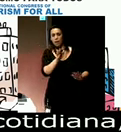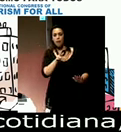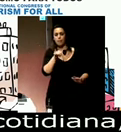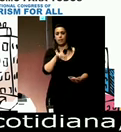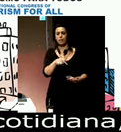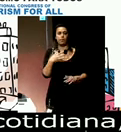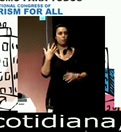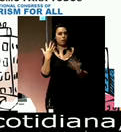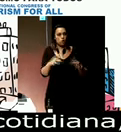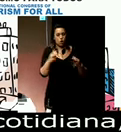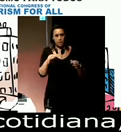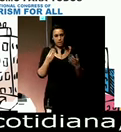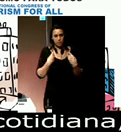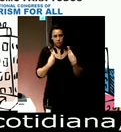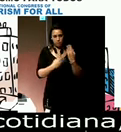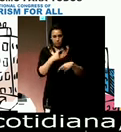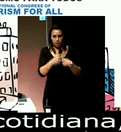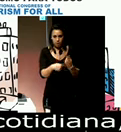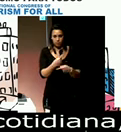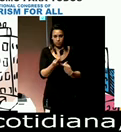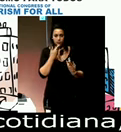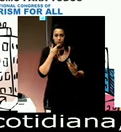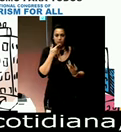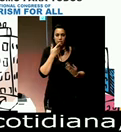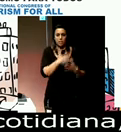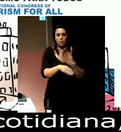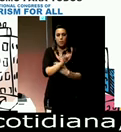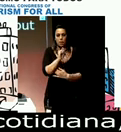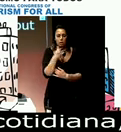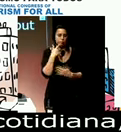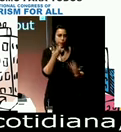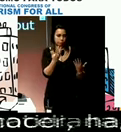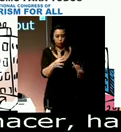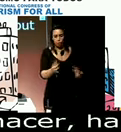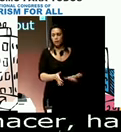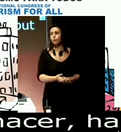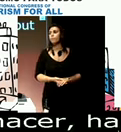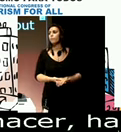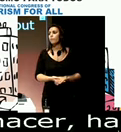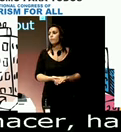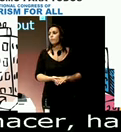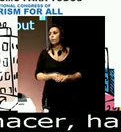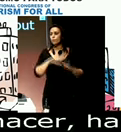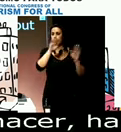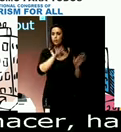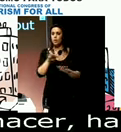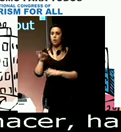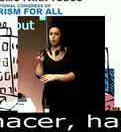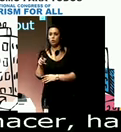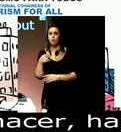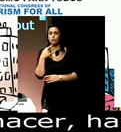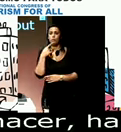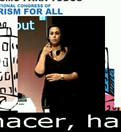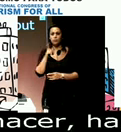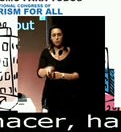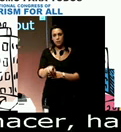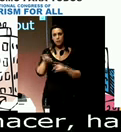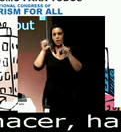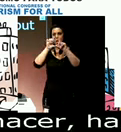but it is always to normalize people's lives with special needs. On the other hand,